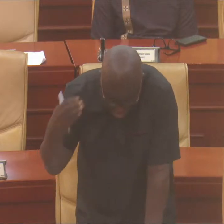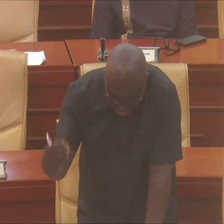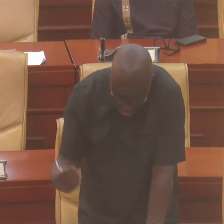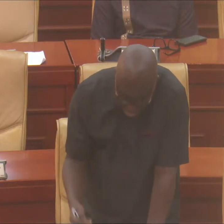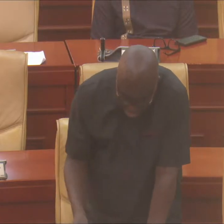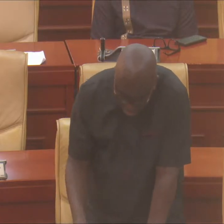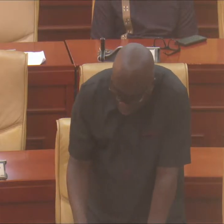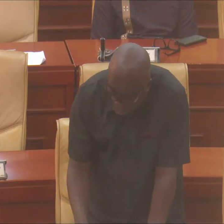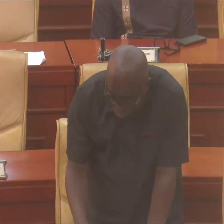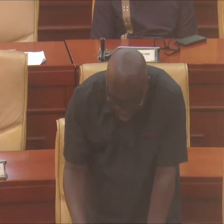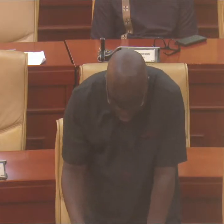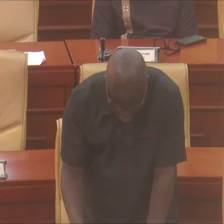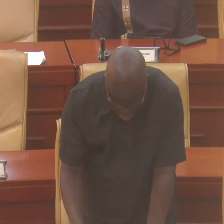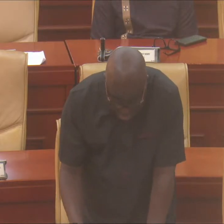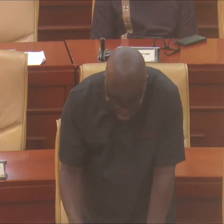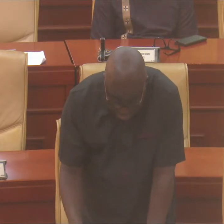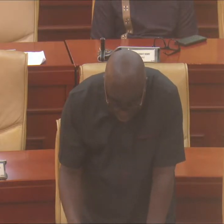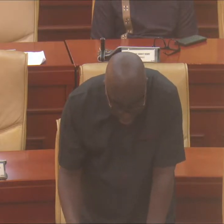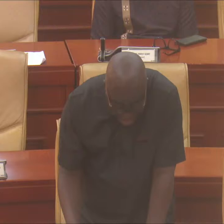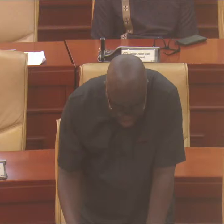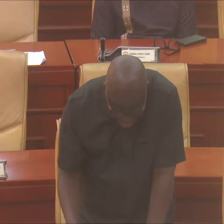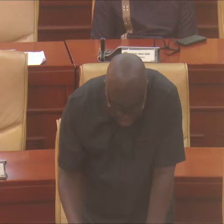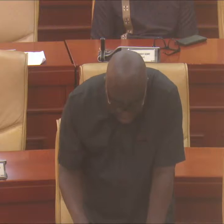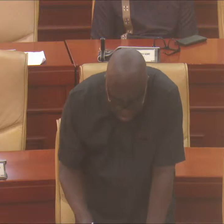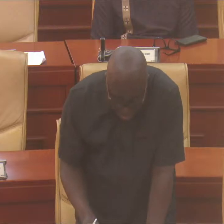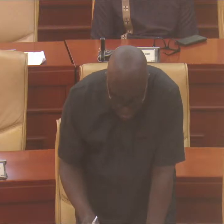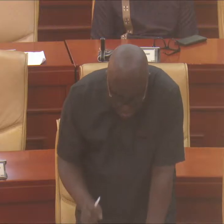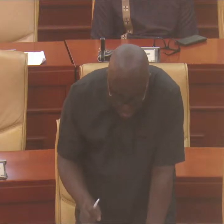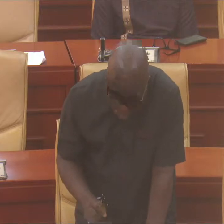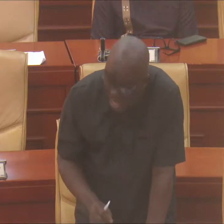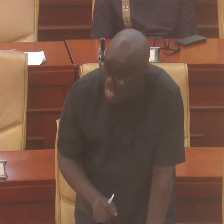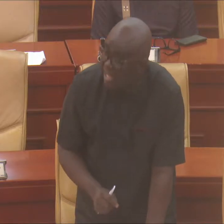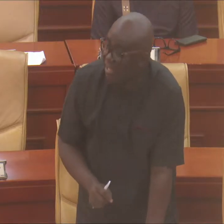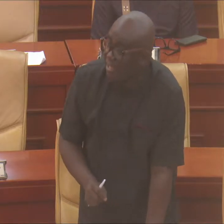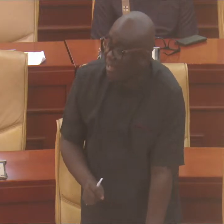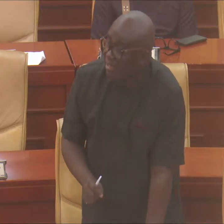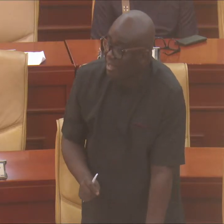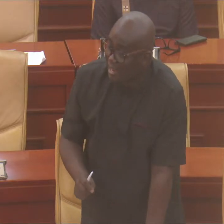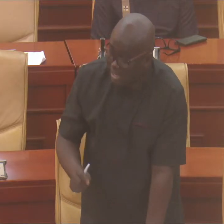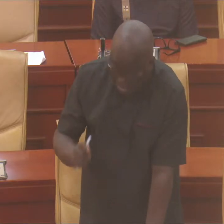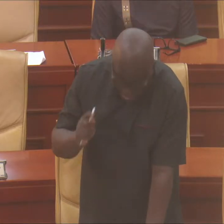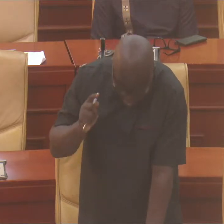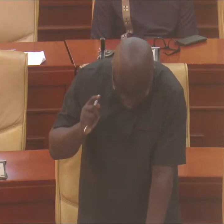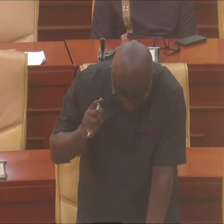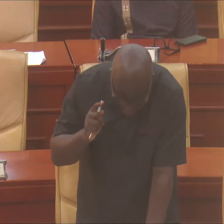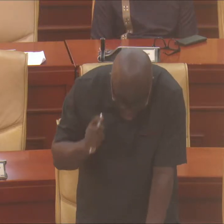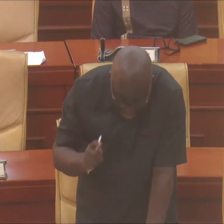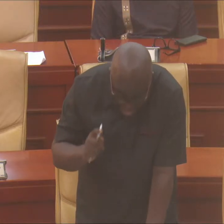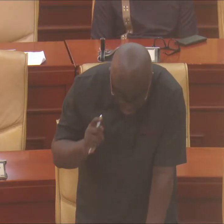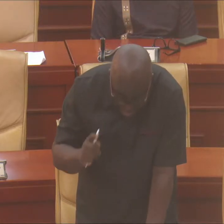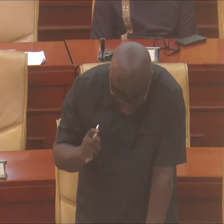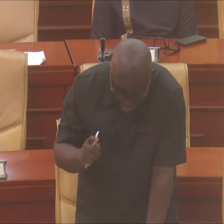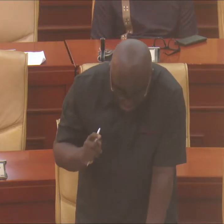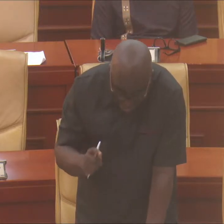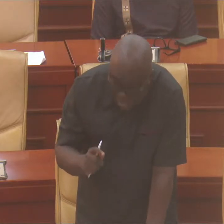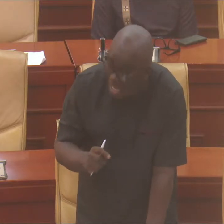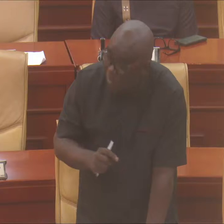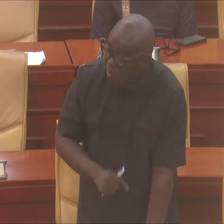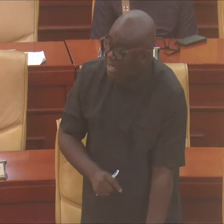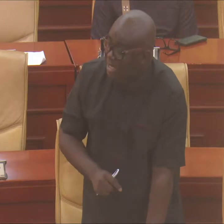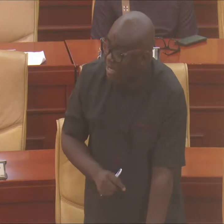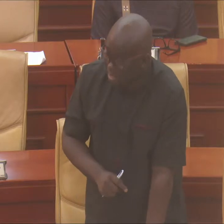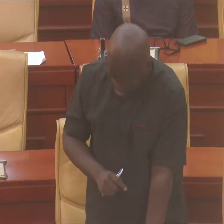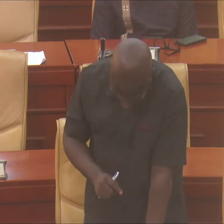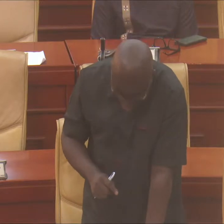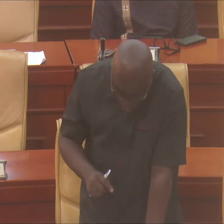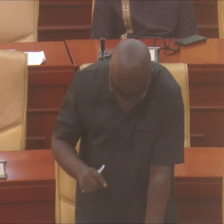and even export to make some foreign earnings. But Mr. Speaker, there is very, very important